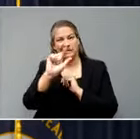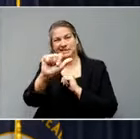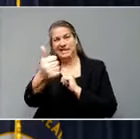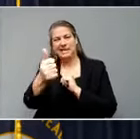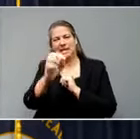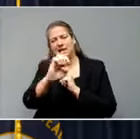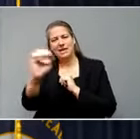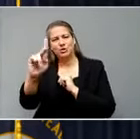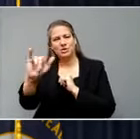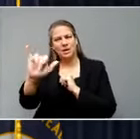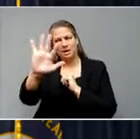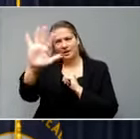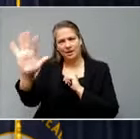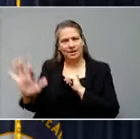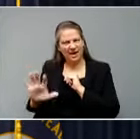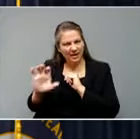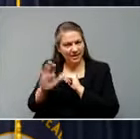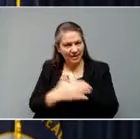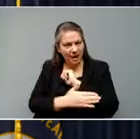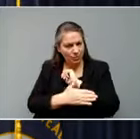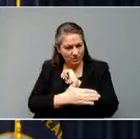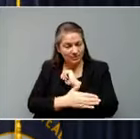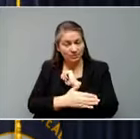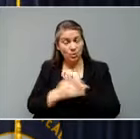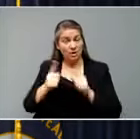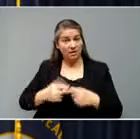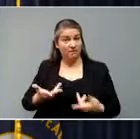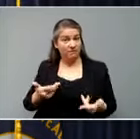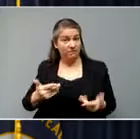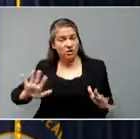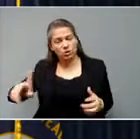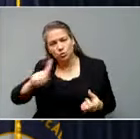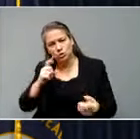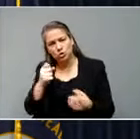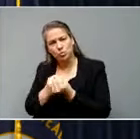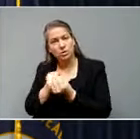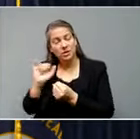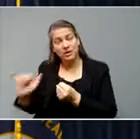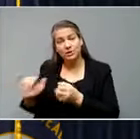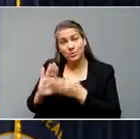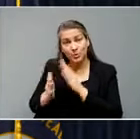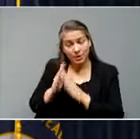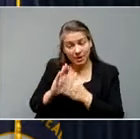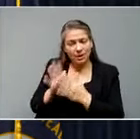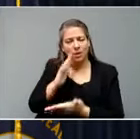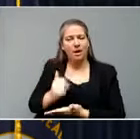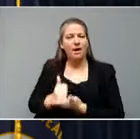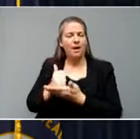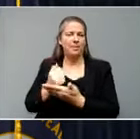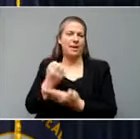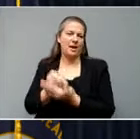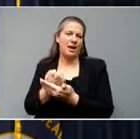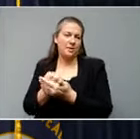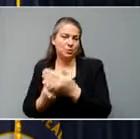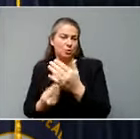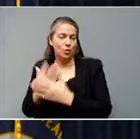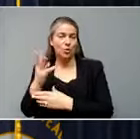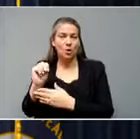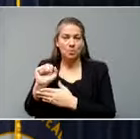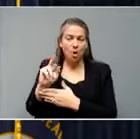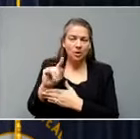counties. When completed, these projects will help support local communities and spur economic growth in the counties of Martin,